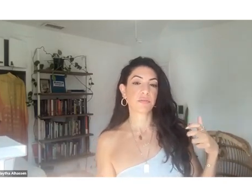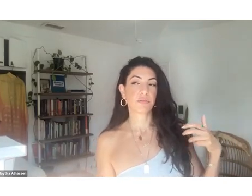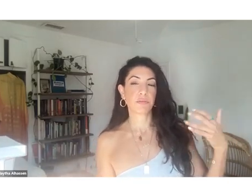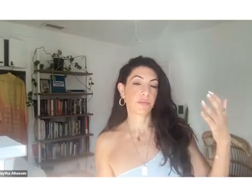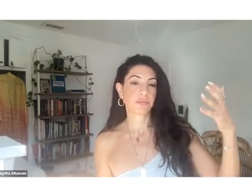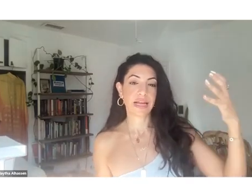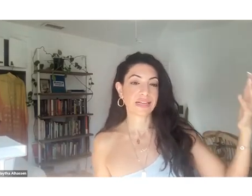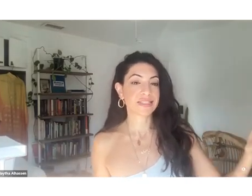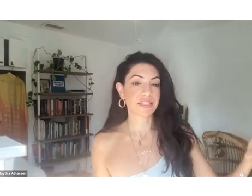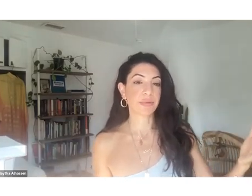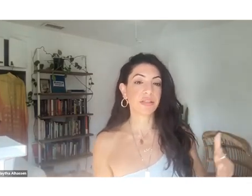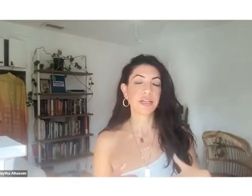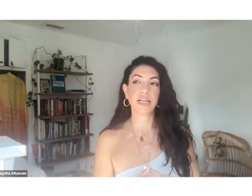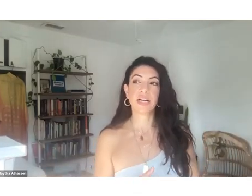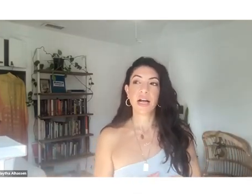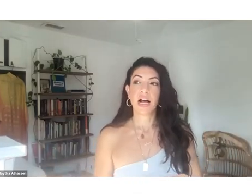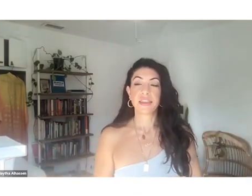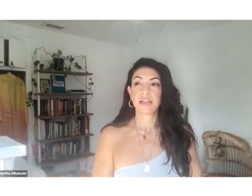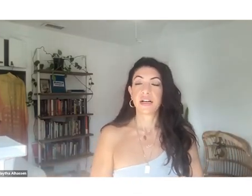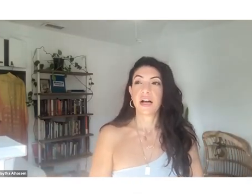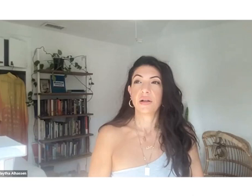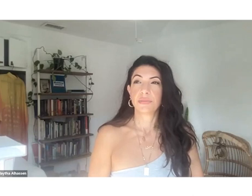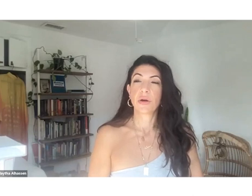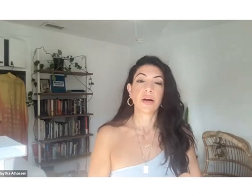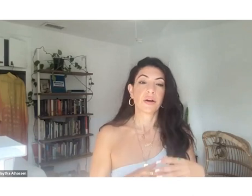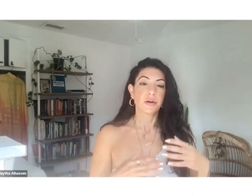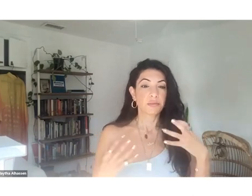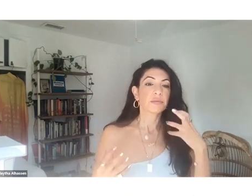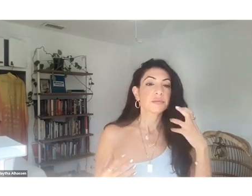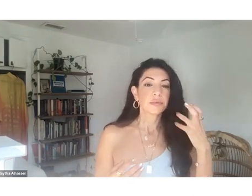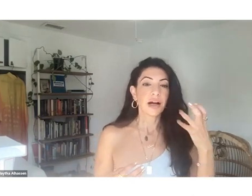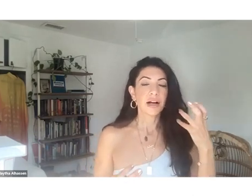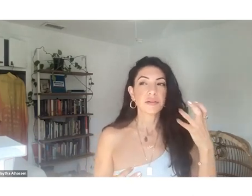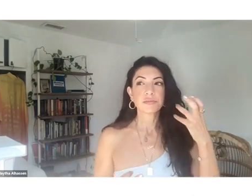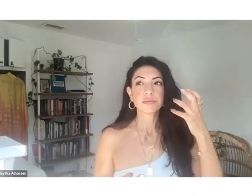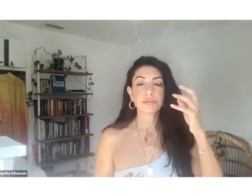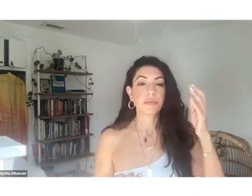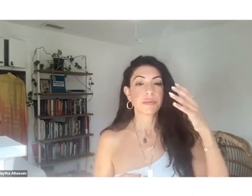this, like accessibility, I think,